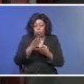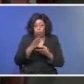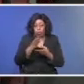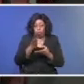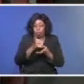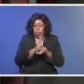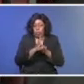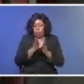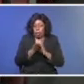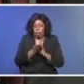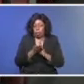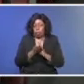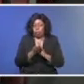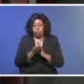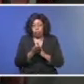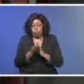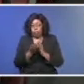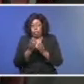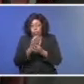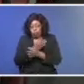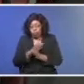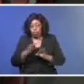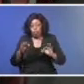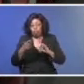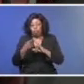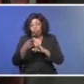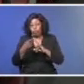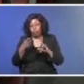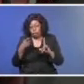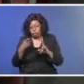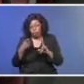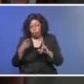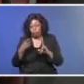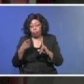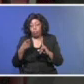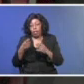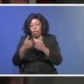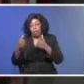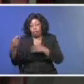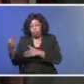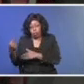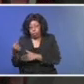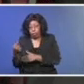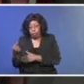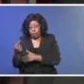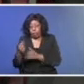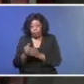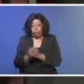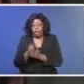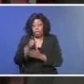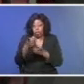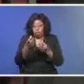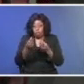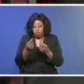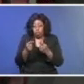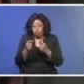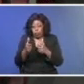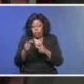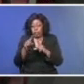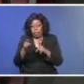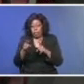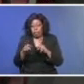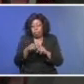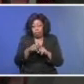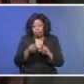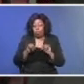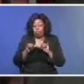become liberated from quarantine, okay, and you do a rapid test and it's positive, so you